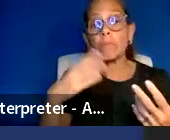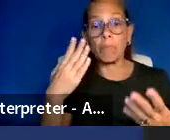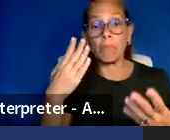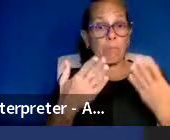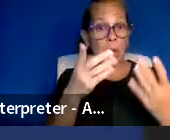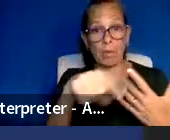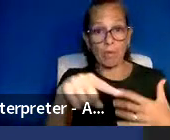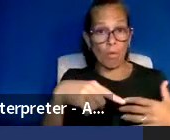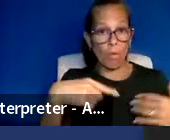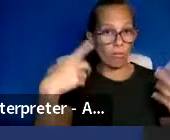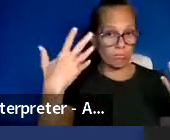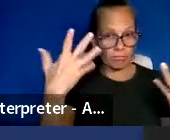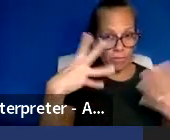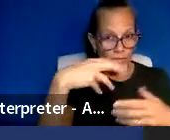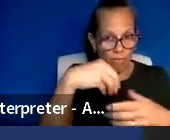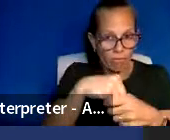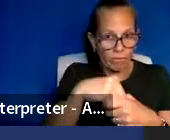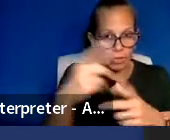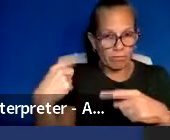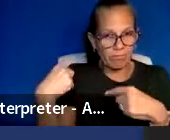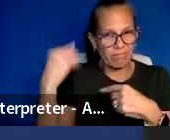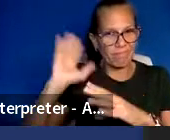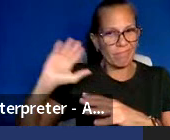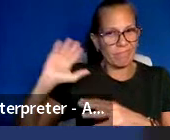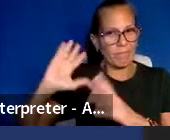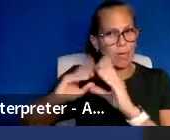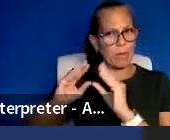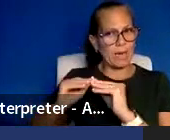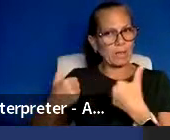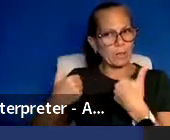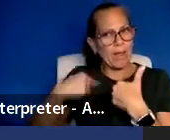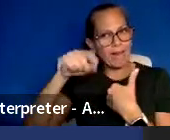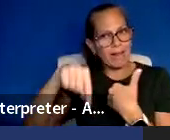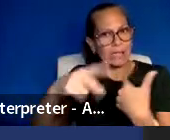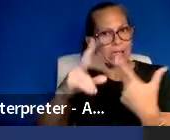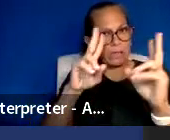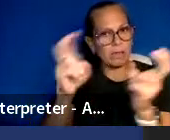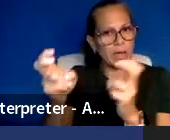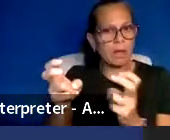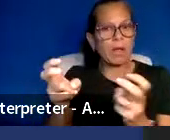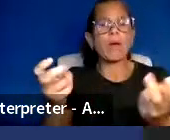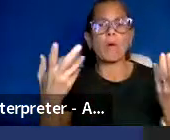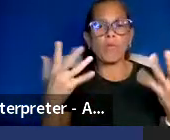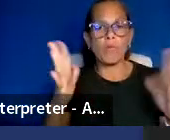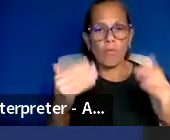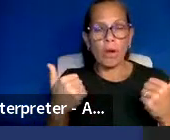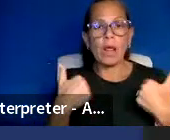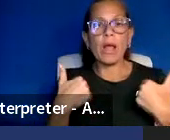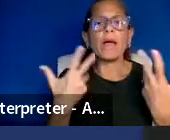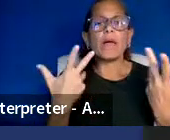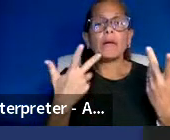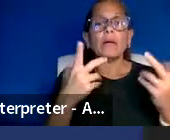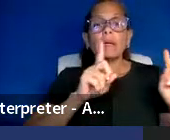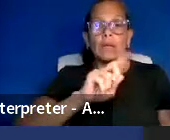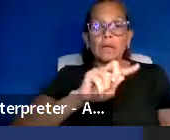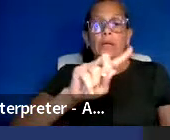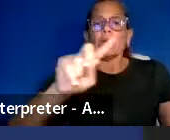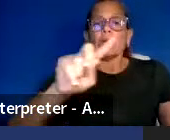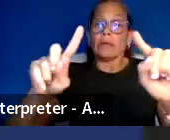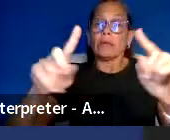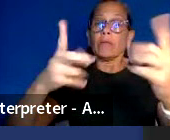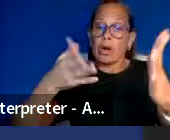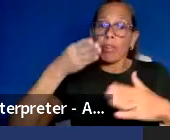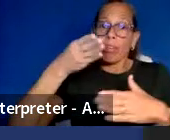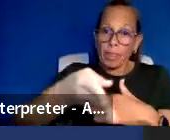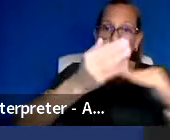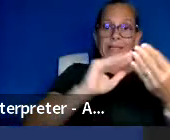been participants in some of the previous meetings that we've held on the subject. We have been out at some of these Department